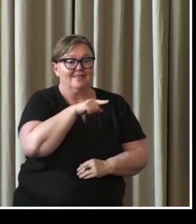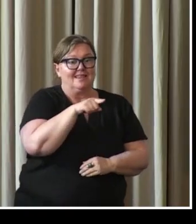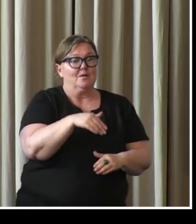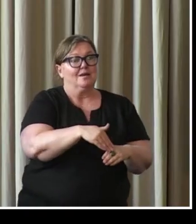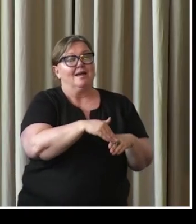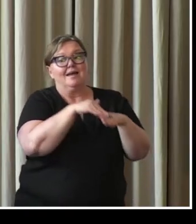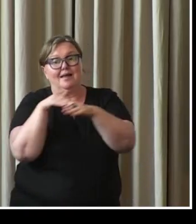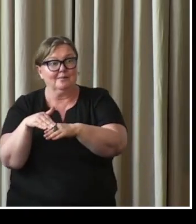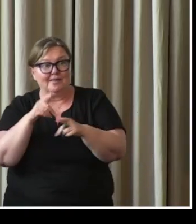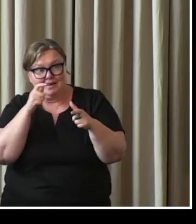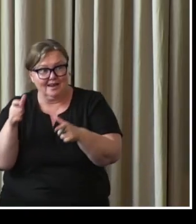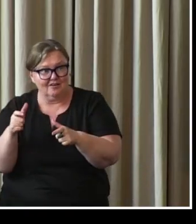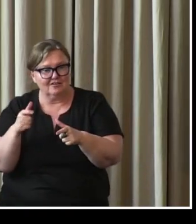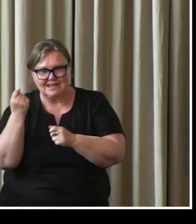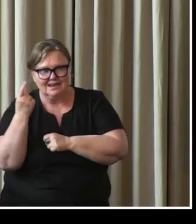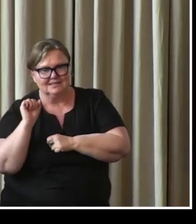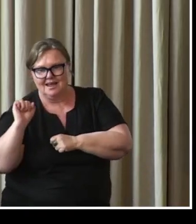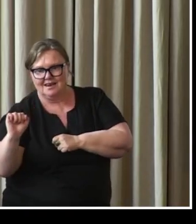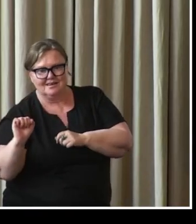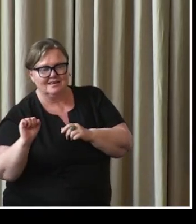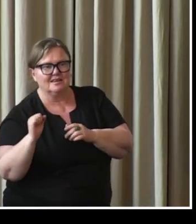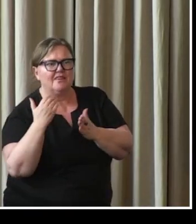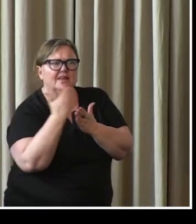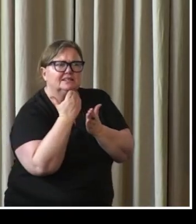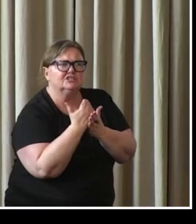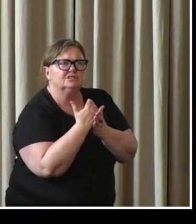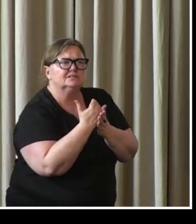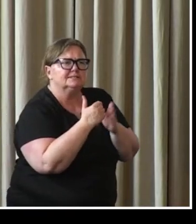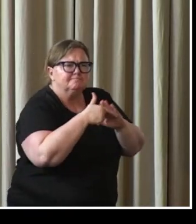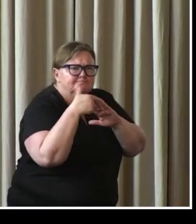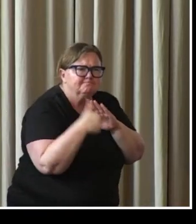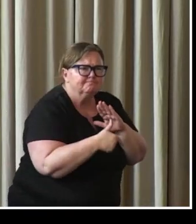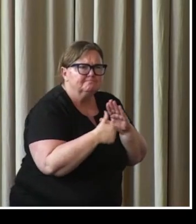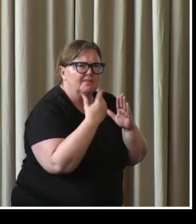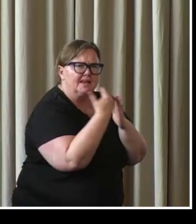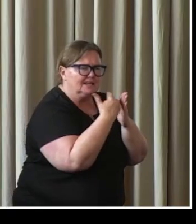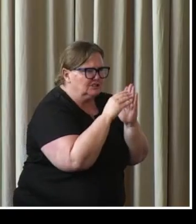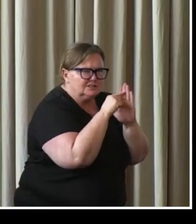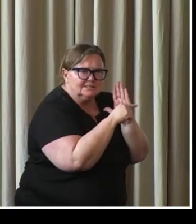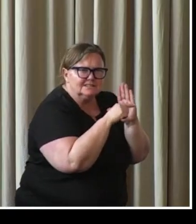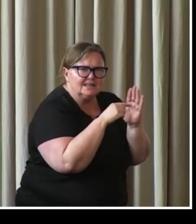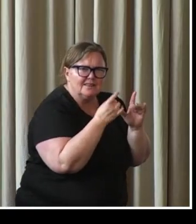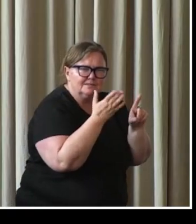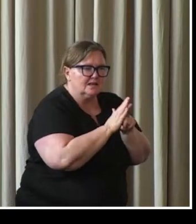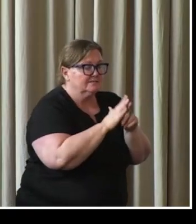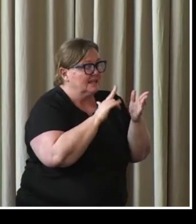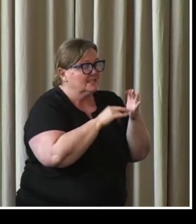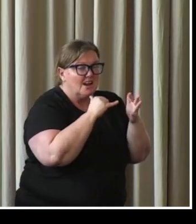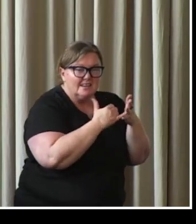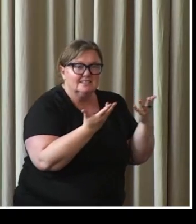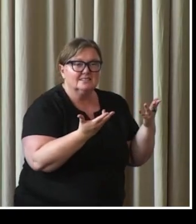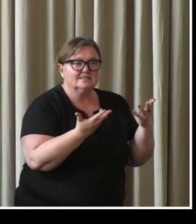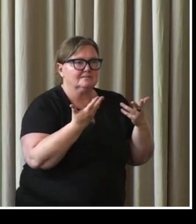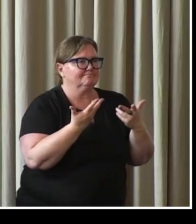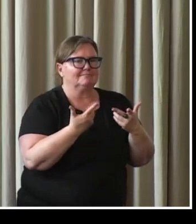health carers to understand mental health conditions, navigate the mental health system or the NDIS,